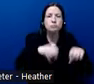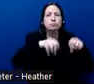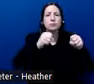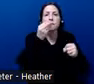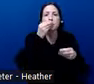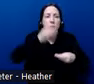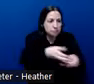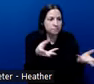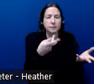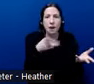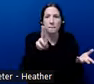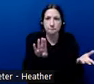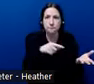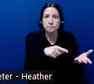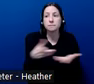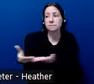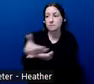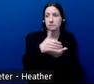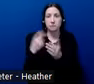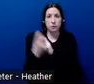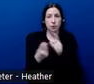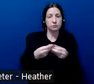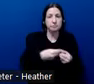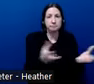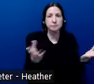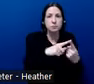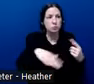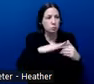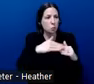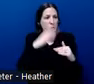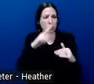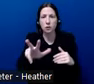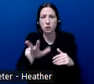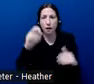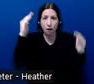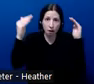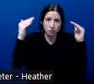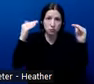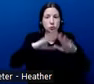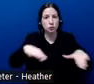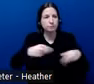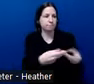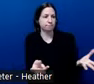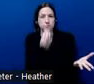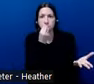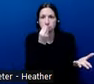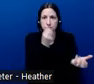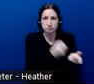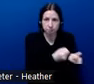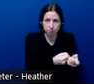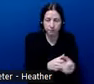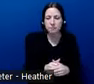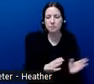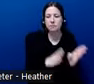collected and distributed donations to more than 300 adults and children. Many students also continued their care